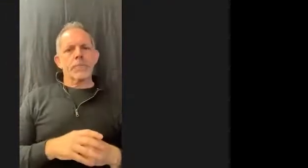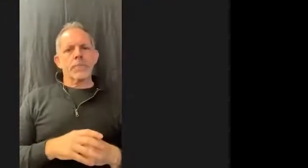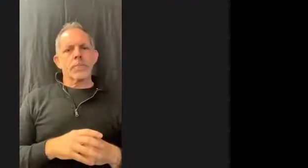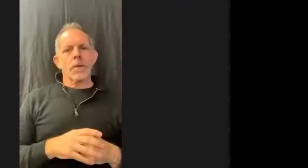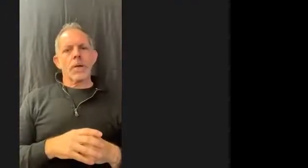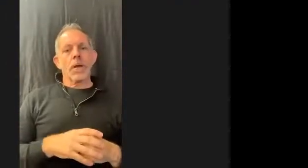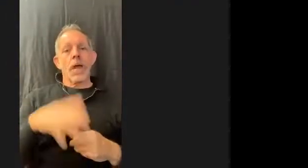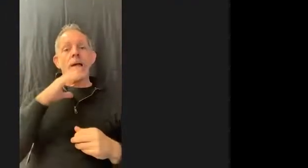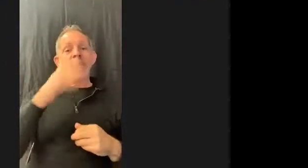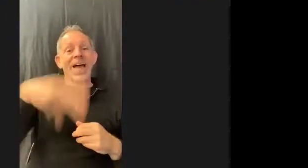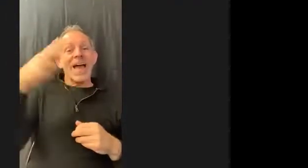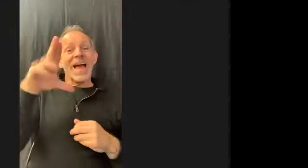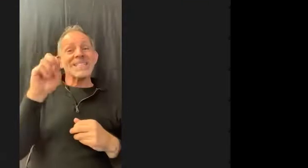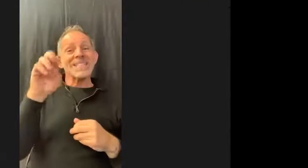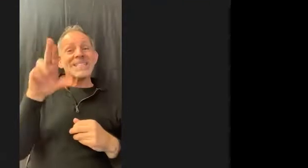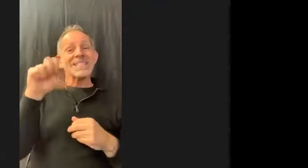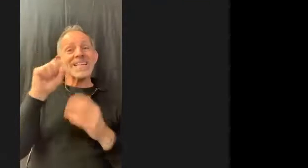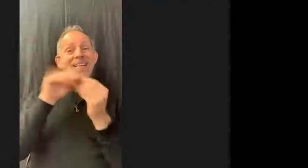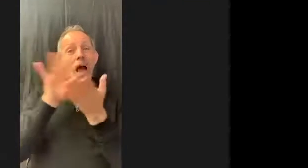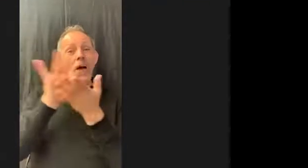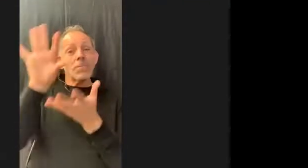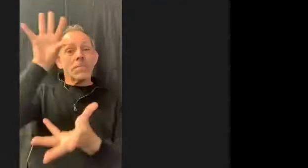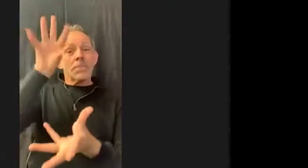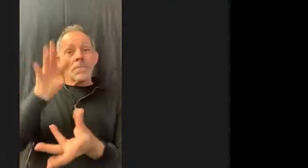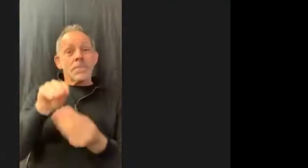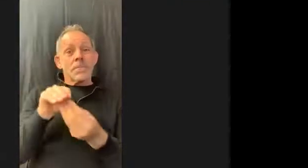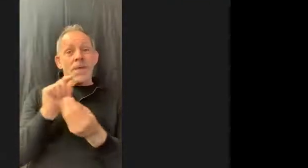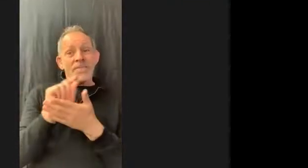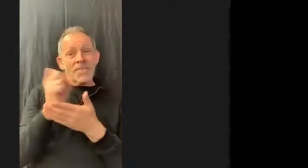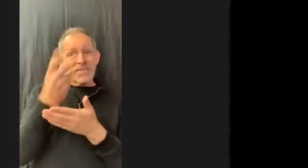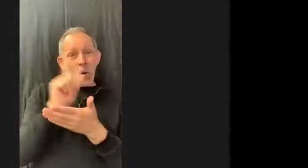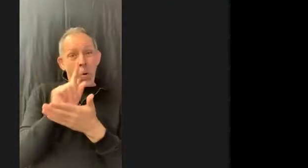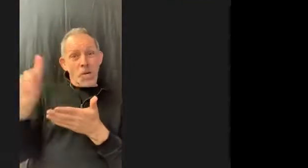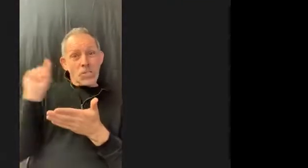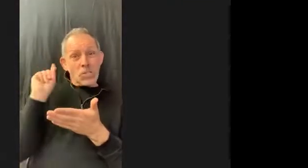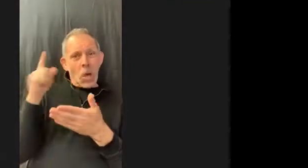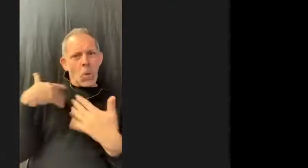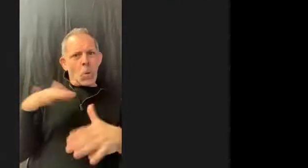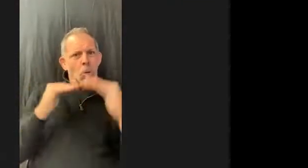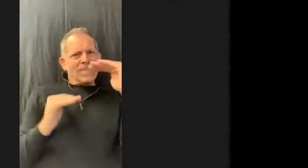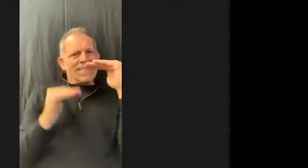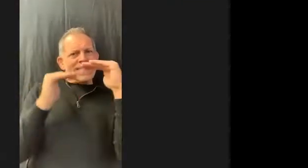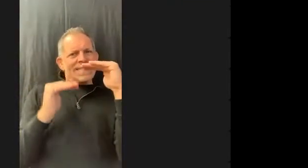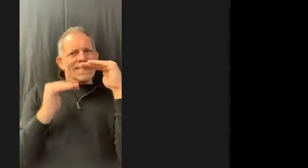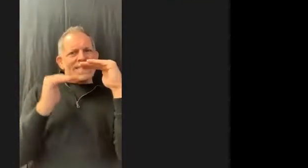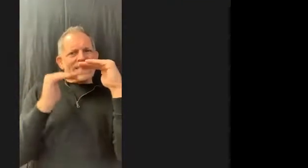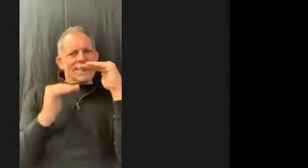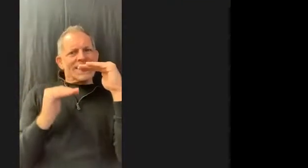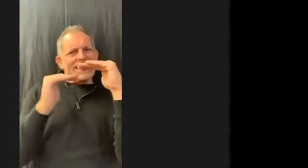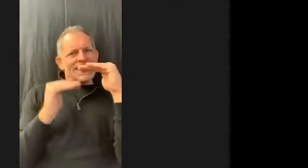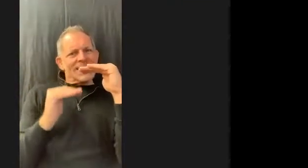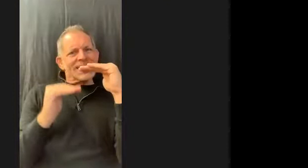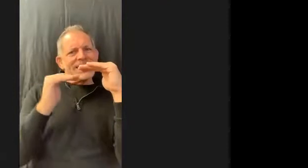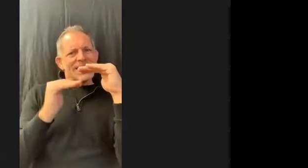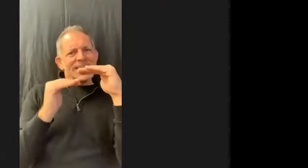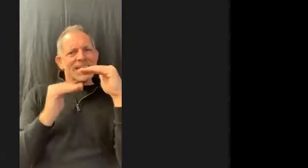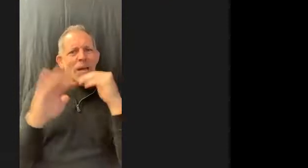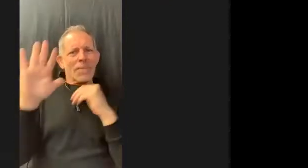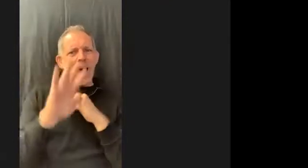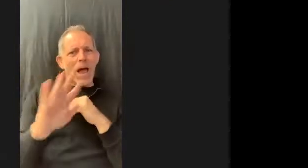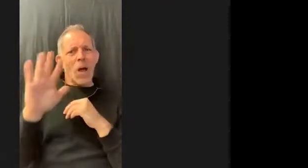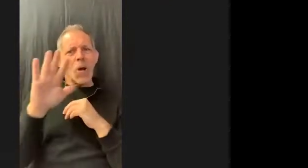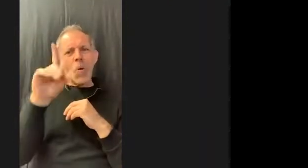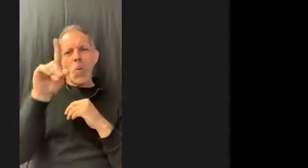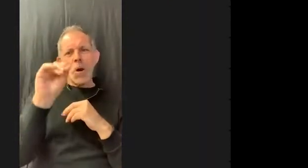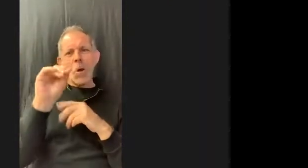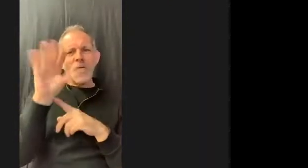weeks ago, we peaked at around 105, 110 COVID beds countywide being